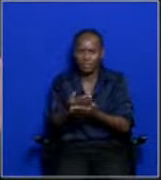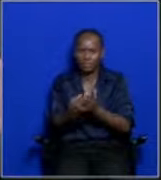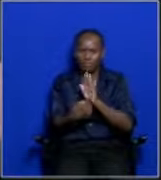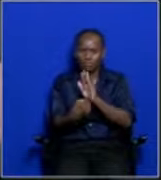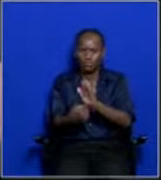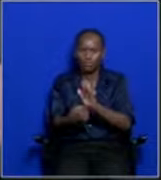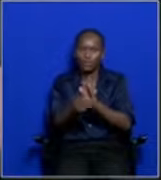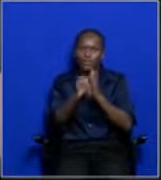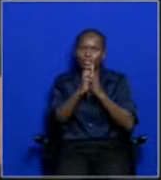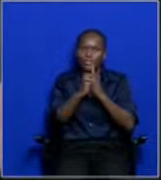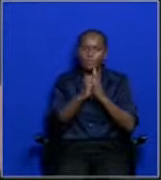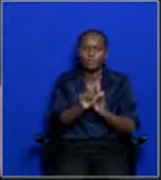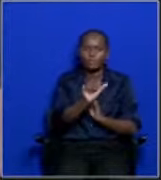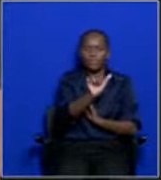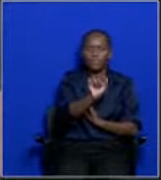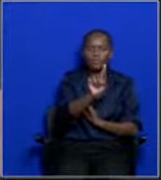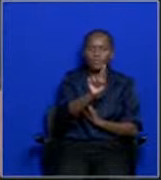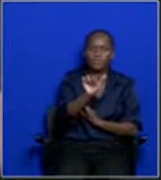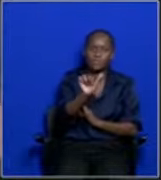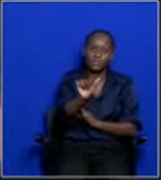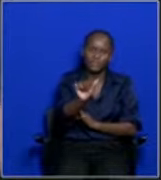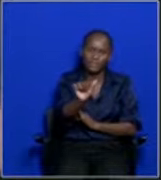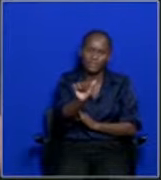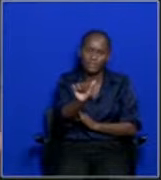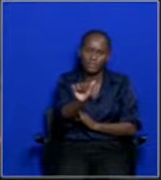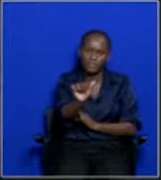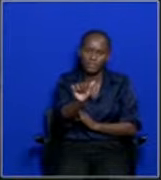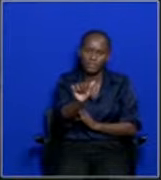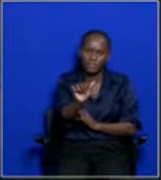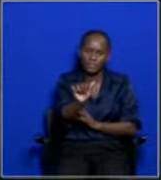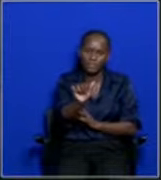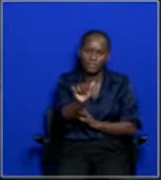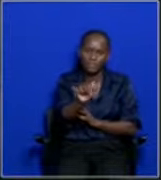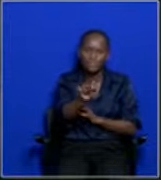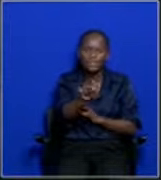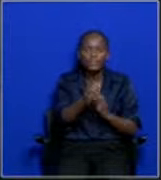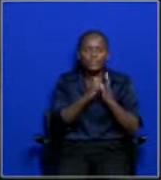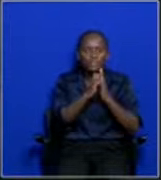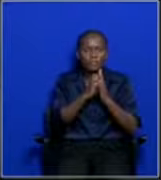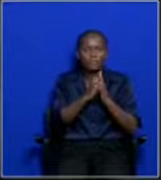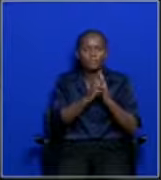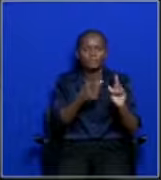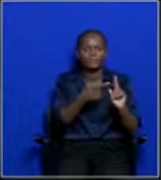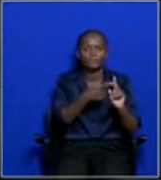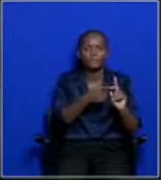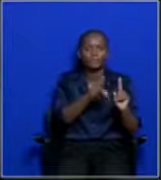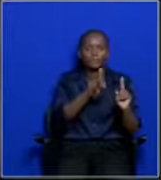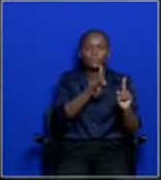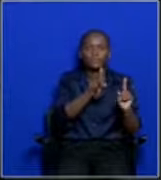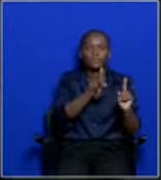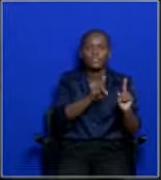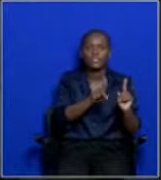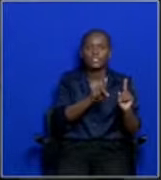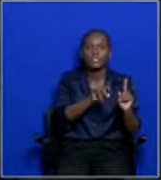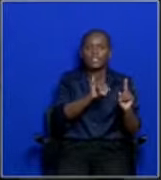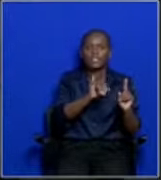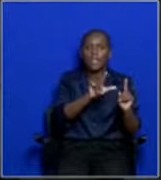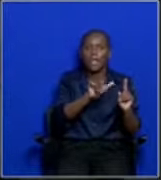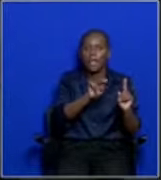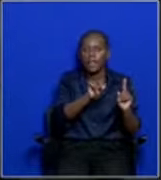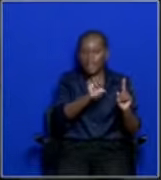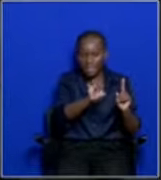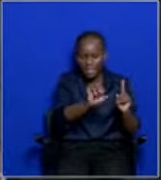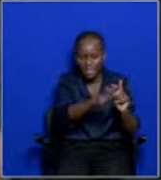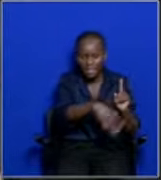example, there are references to Kilani, and Kilani is a suburb, not a police station area. So it sort of suggests